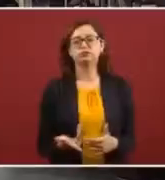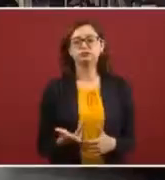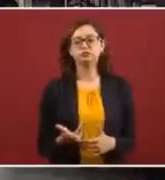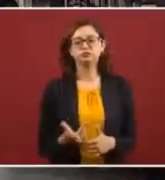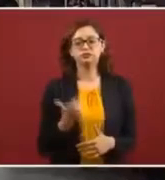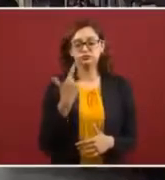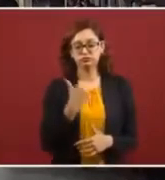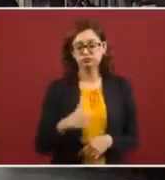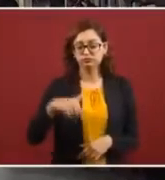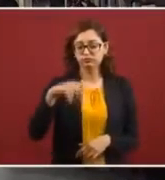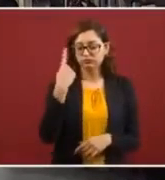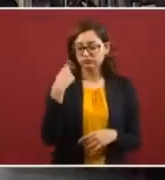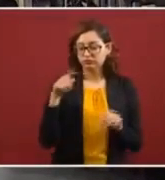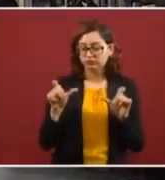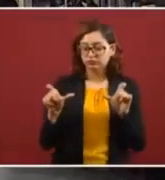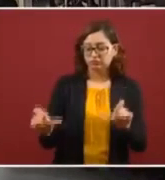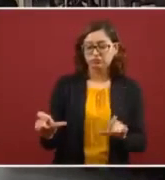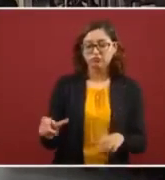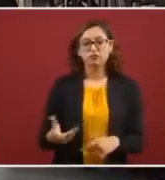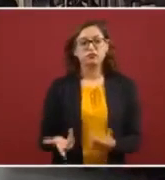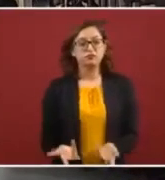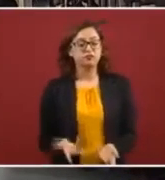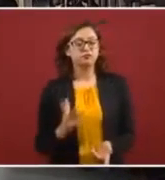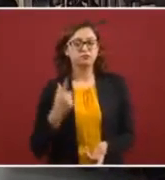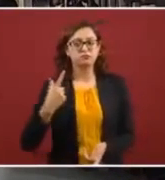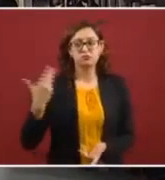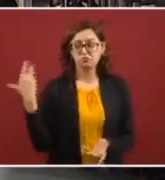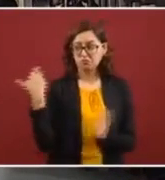What about the National Guard?